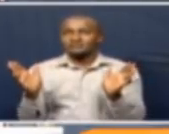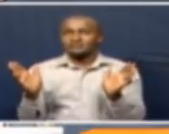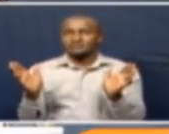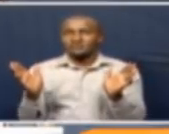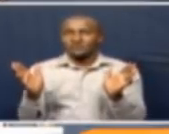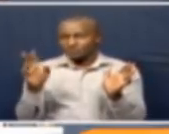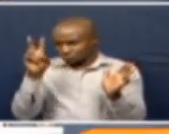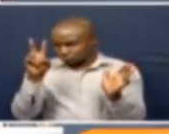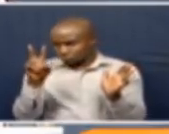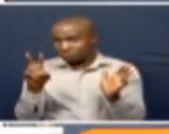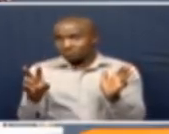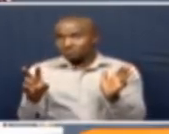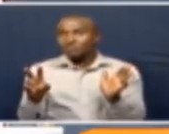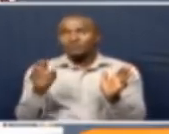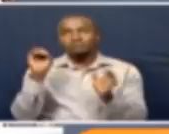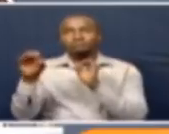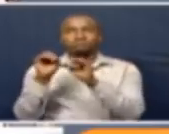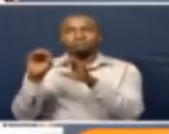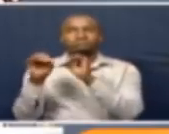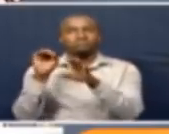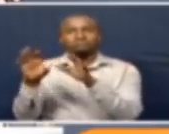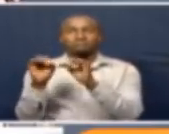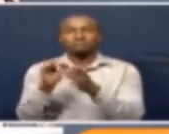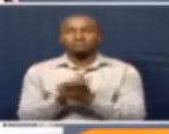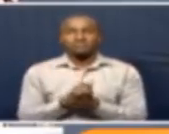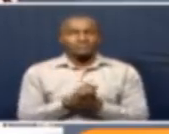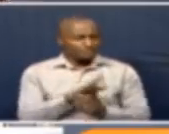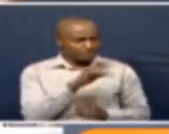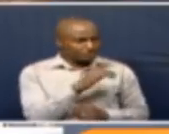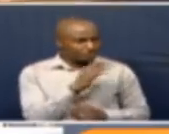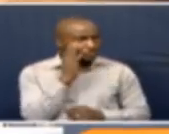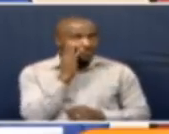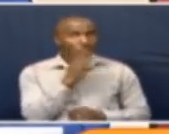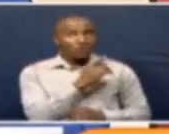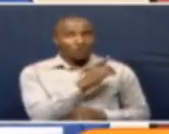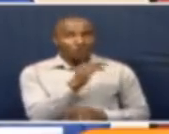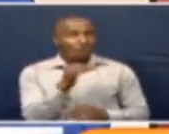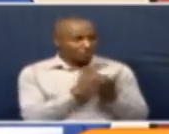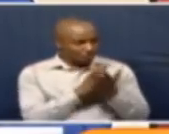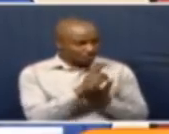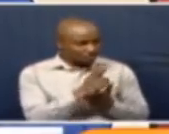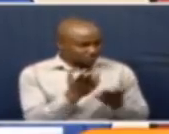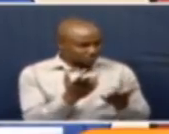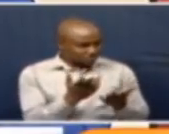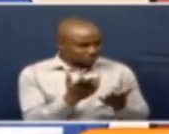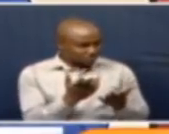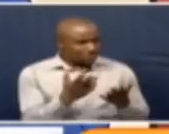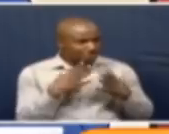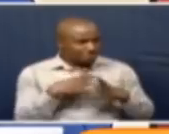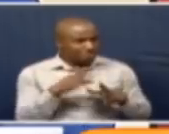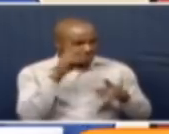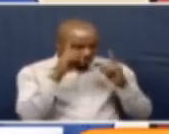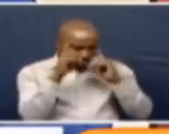through the stories and we'll put them there. We'll blacklist those people. How sure are you that everybody is being honest? How sure are you that people are not